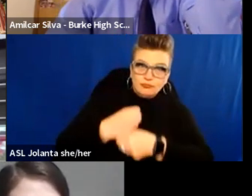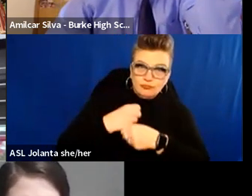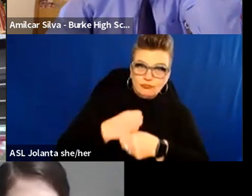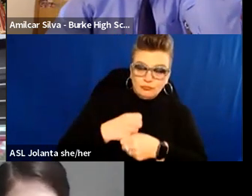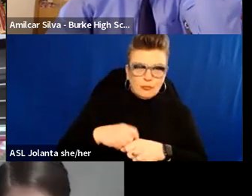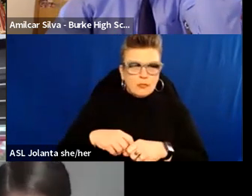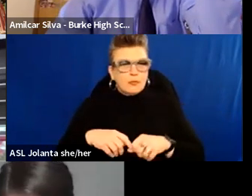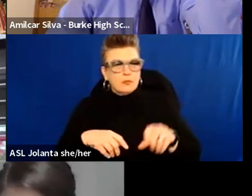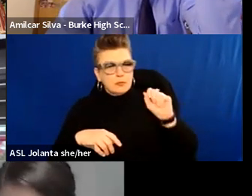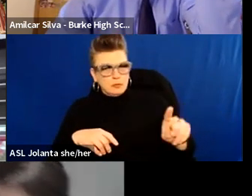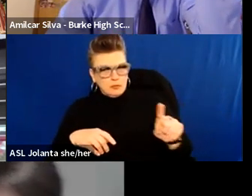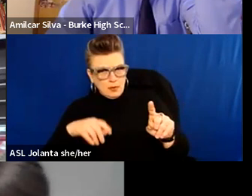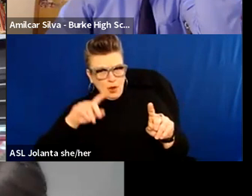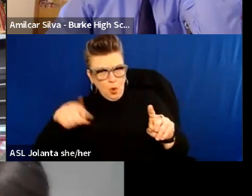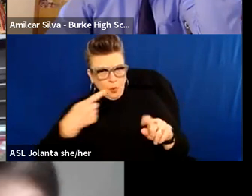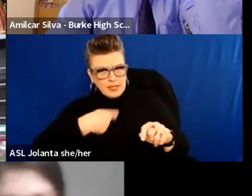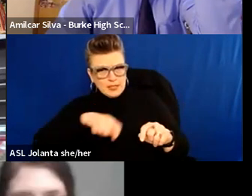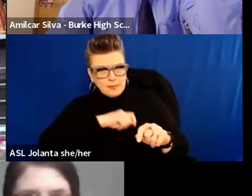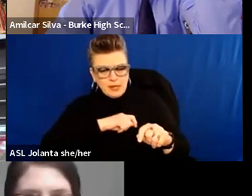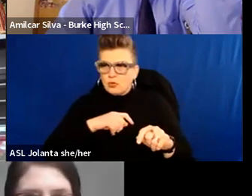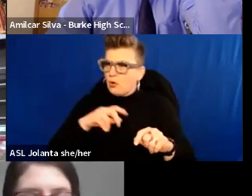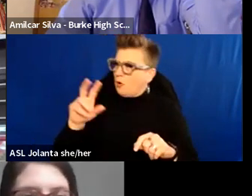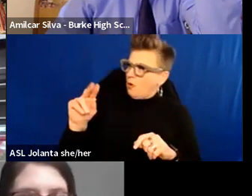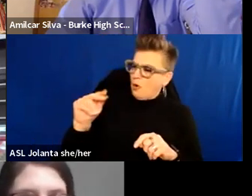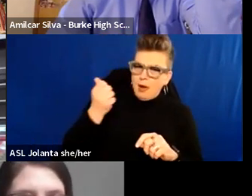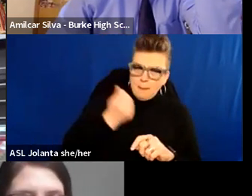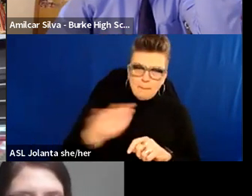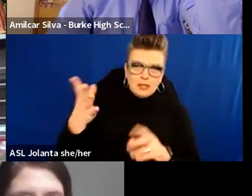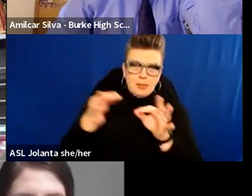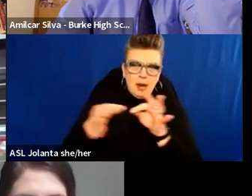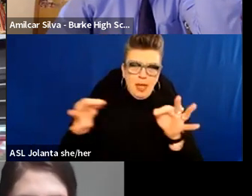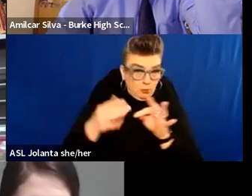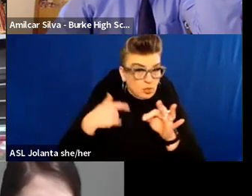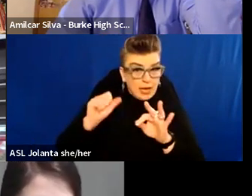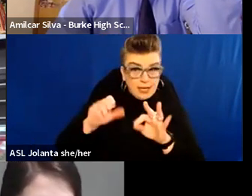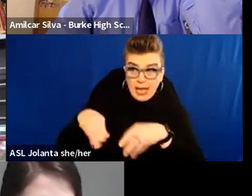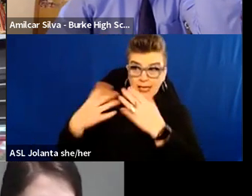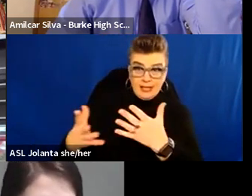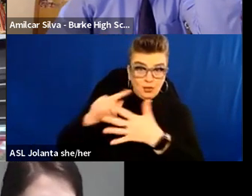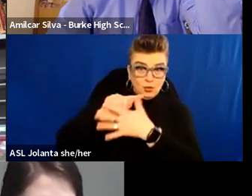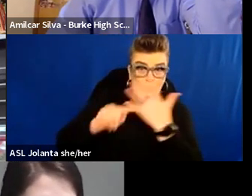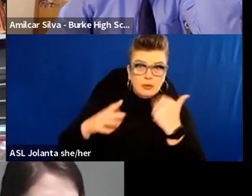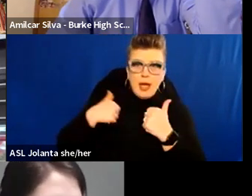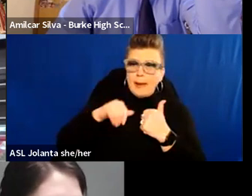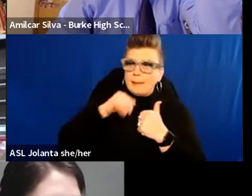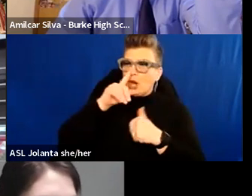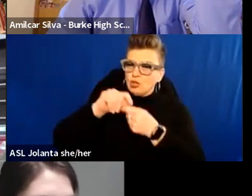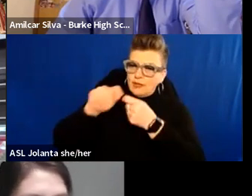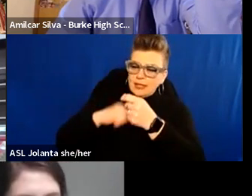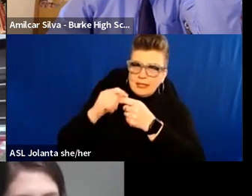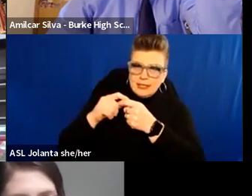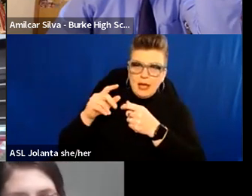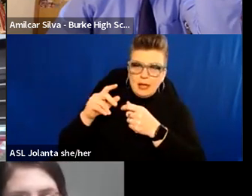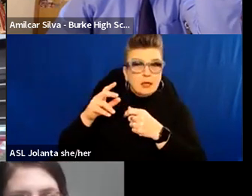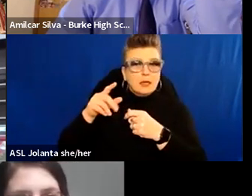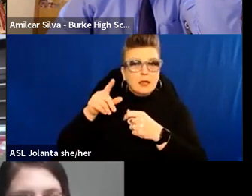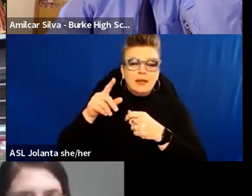it offered in other languages as well oh no multiple languages i can get the the breakdown okay specific languages i don't know all of that there's an assessment